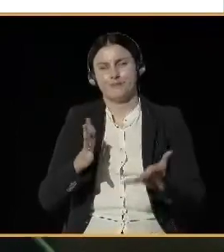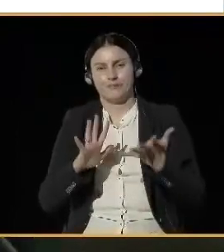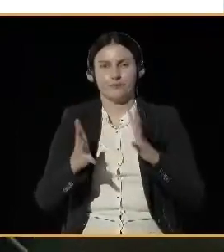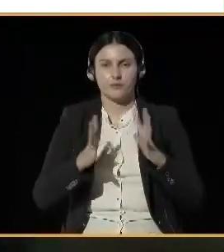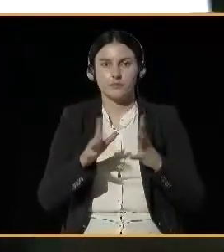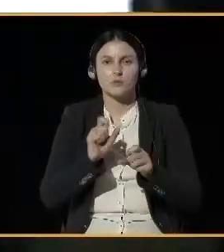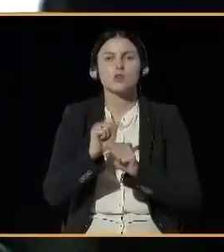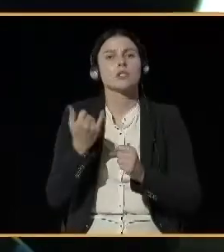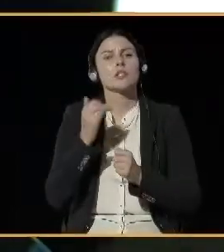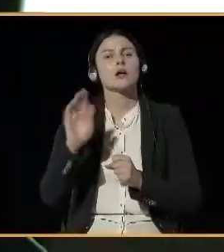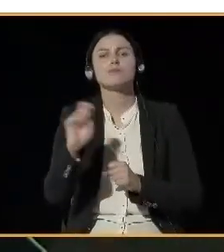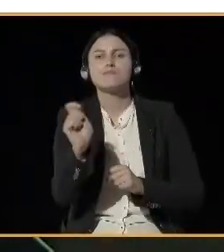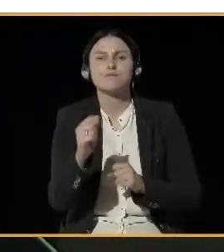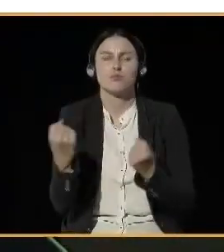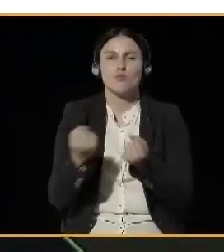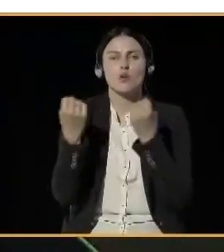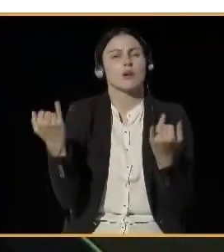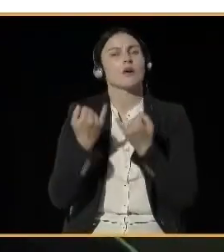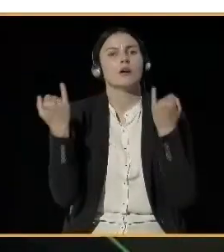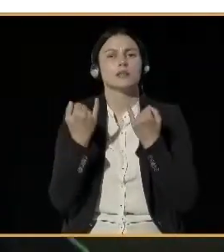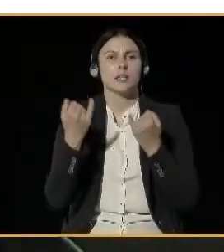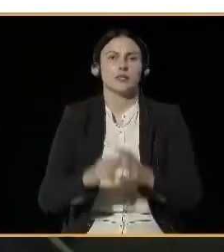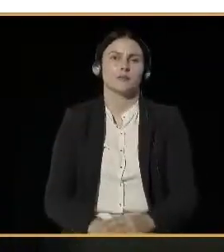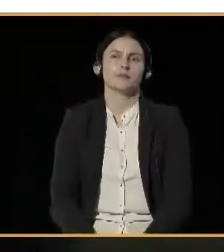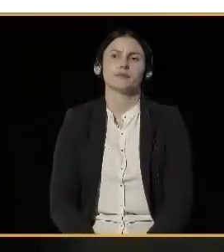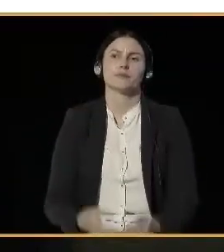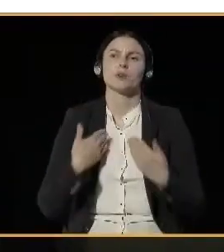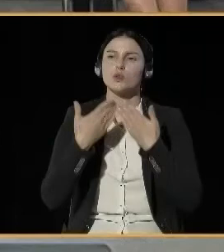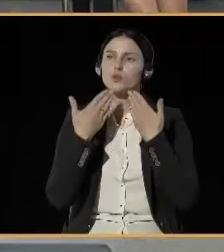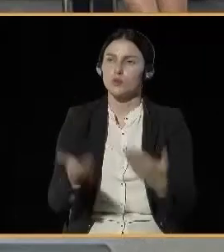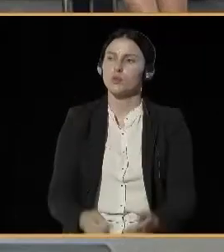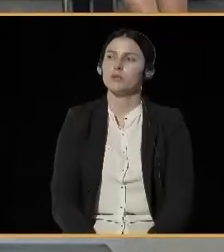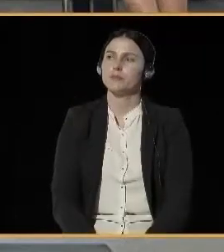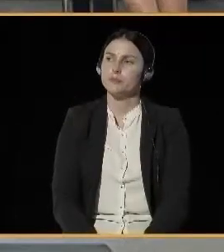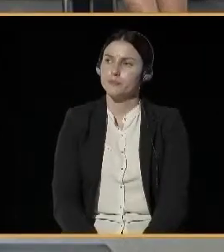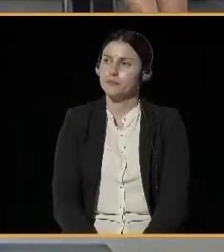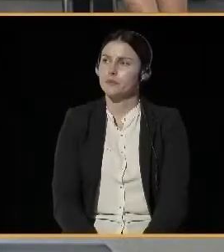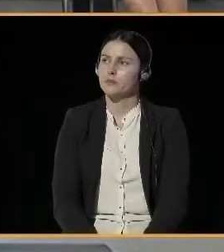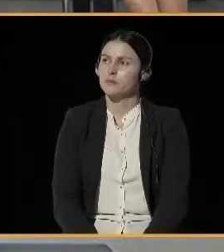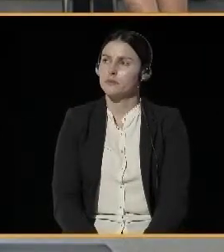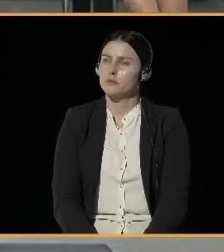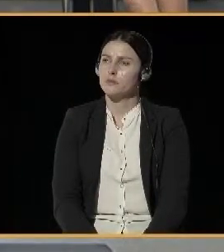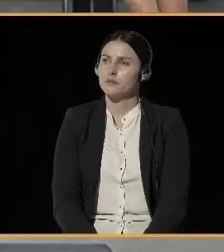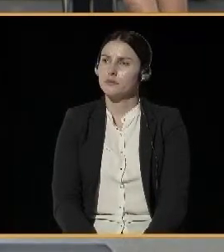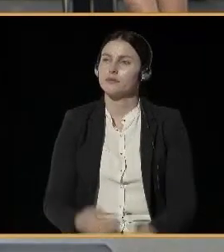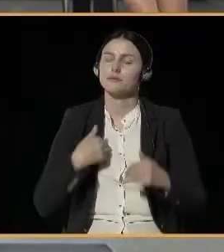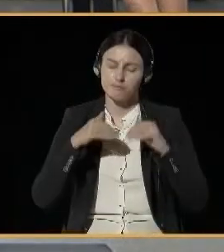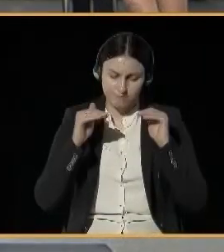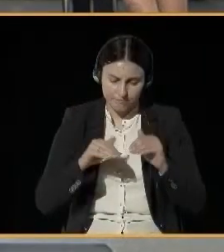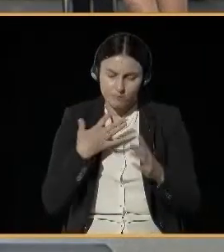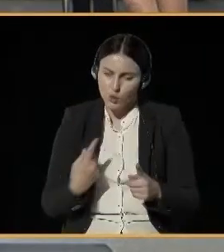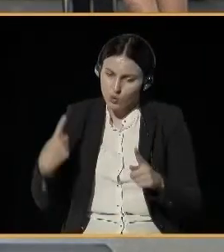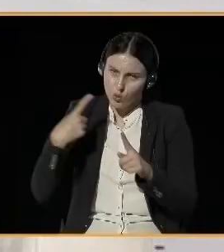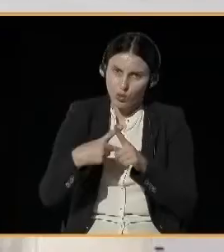public activity, this public forced volunteering in their head, something that comes from the past times